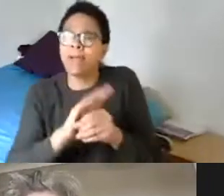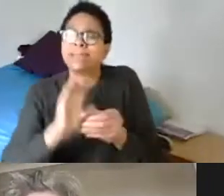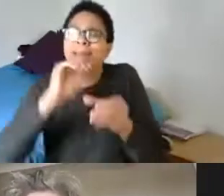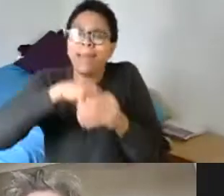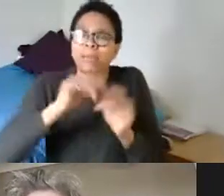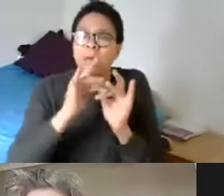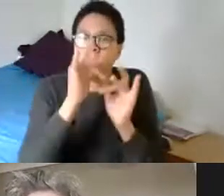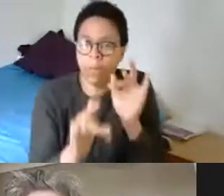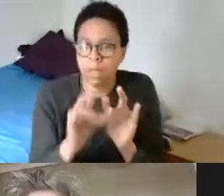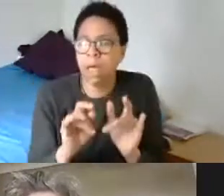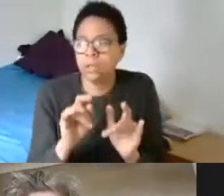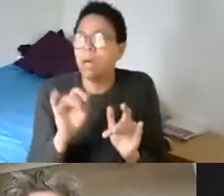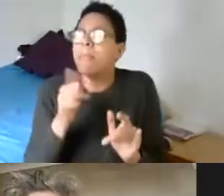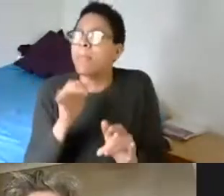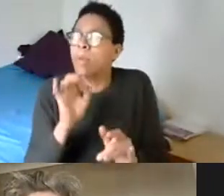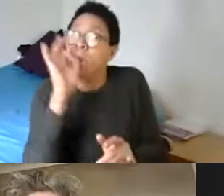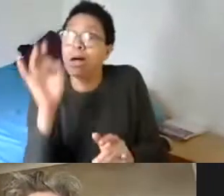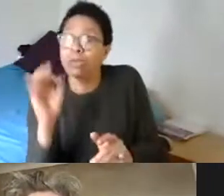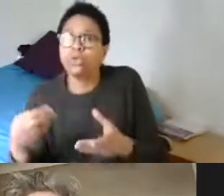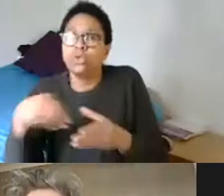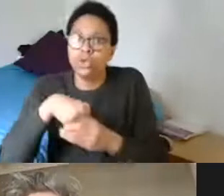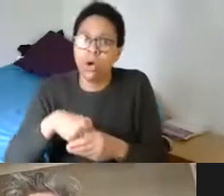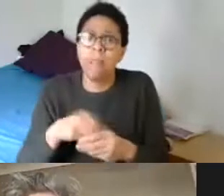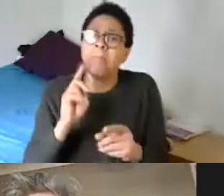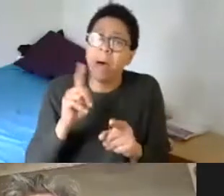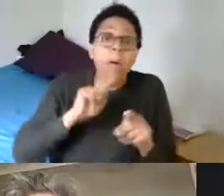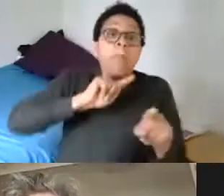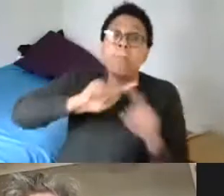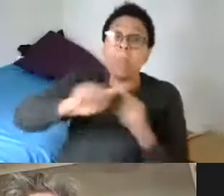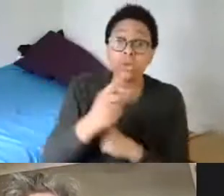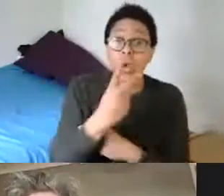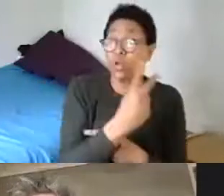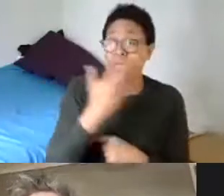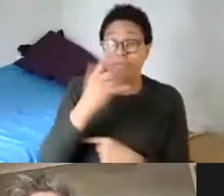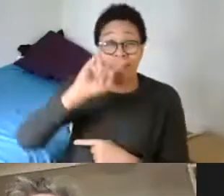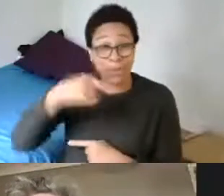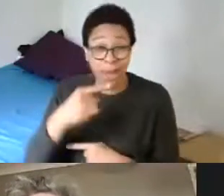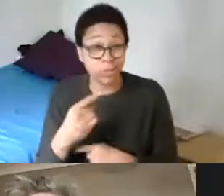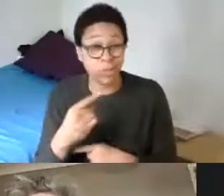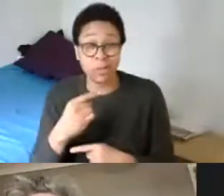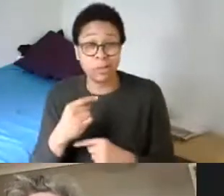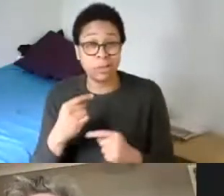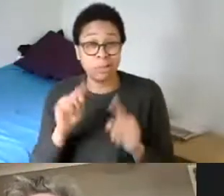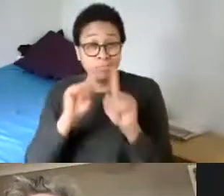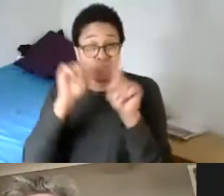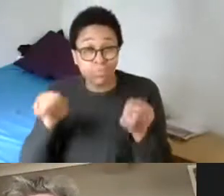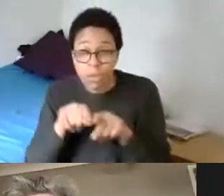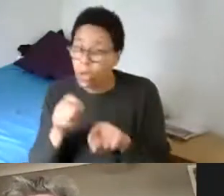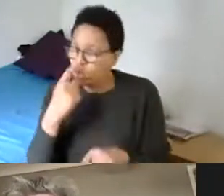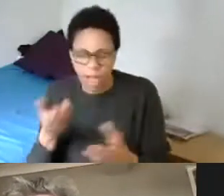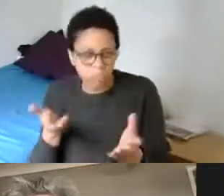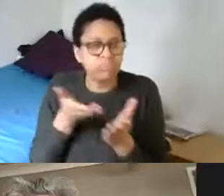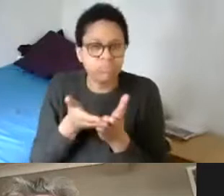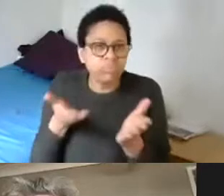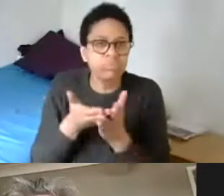time, those 25,000 images, you just simply search on the website, it's there. It's Creative Commons, so you can download